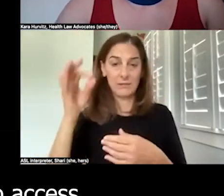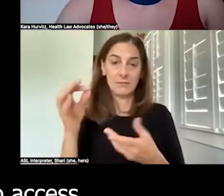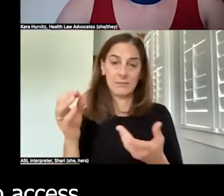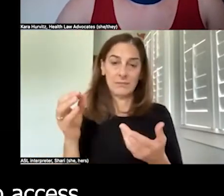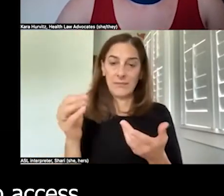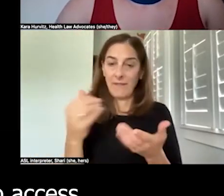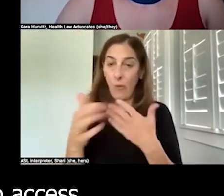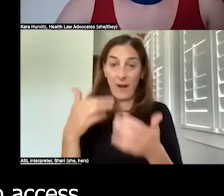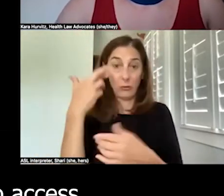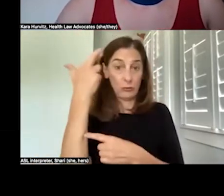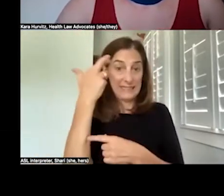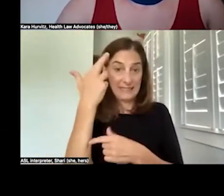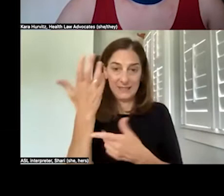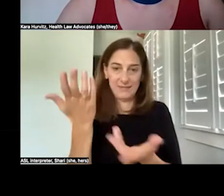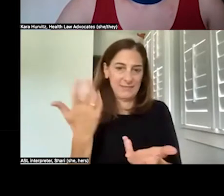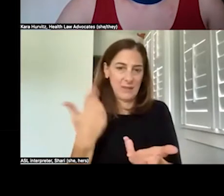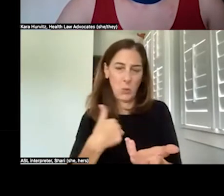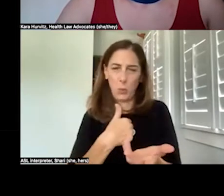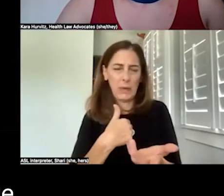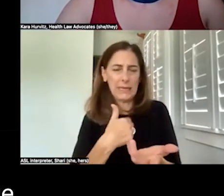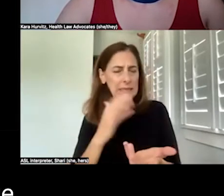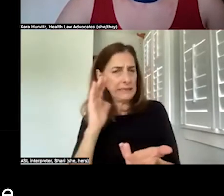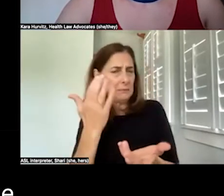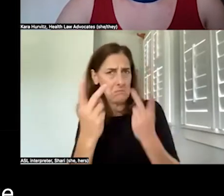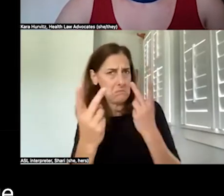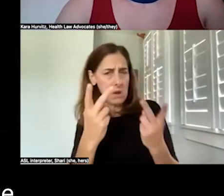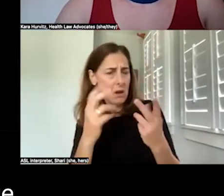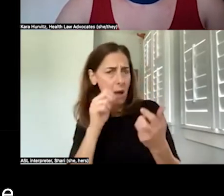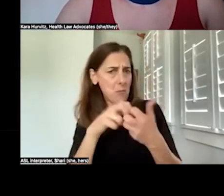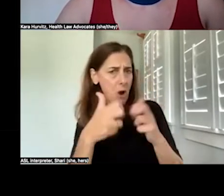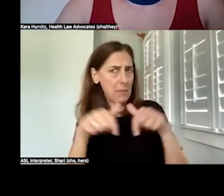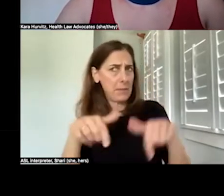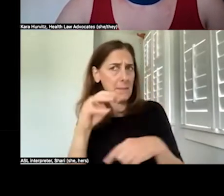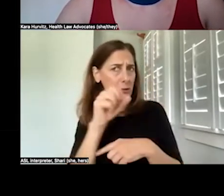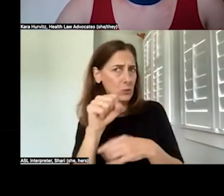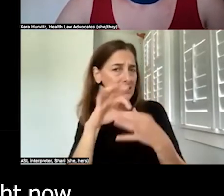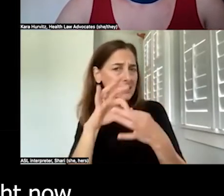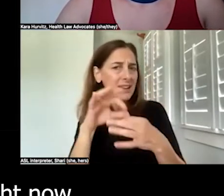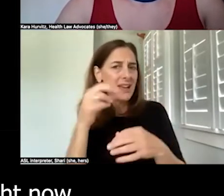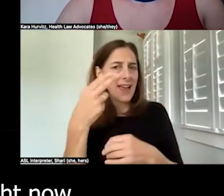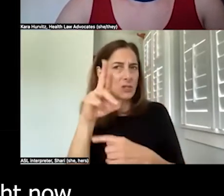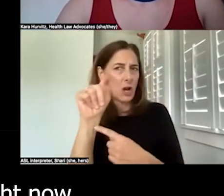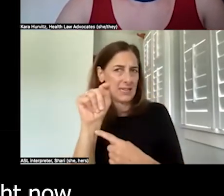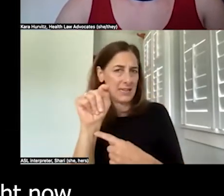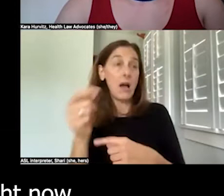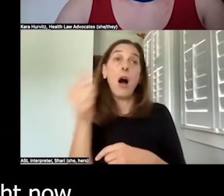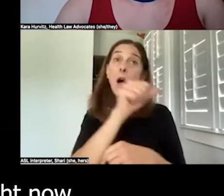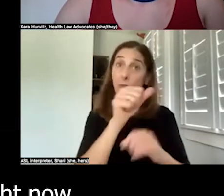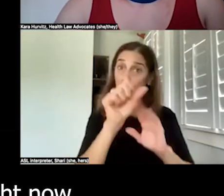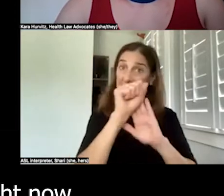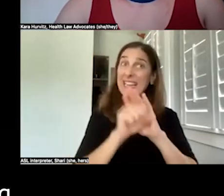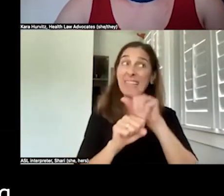people are struggling to access hormone therapies. That is definitely an issue that people have many places in the country right